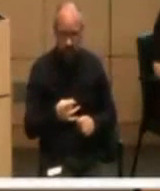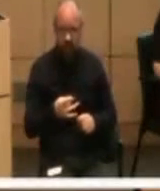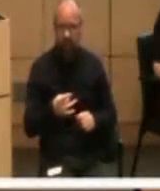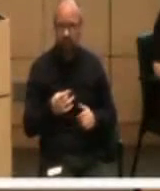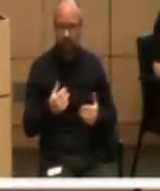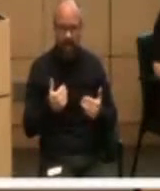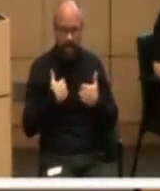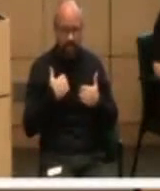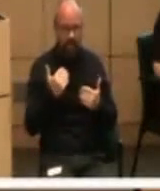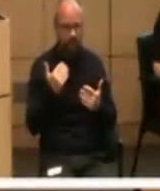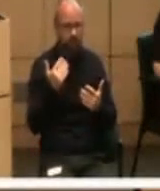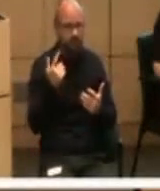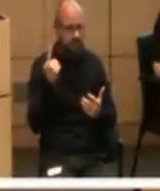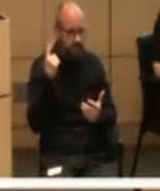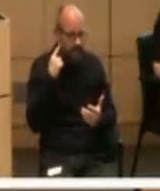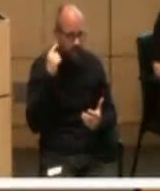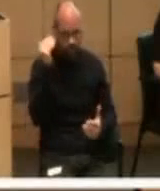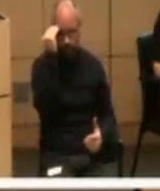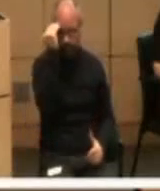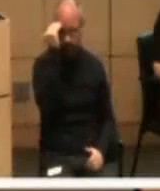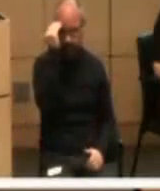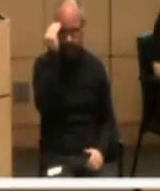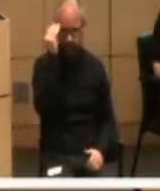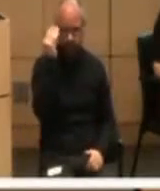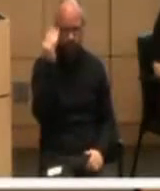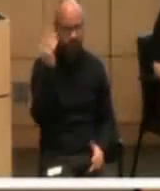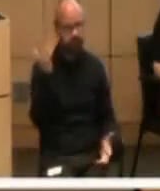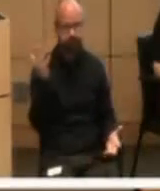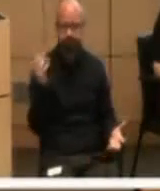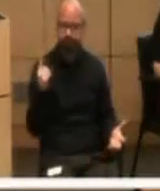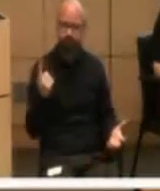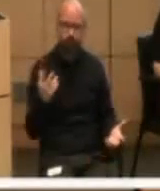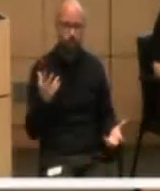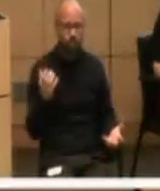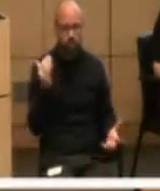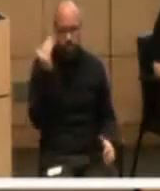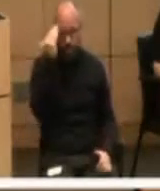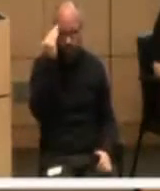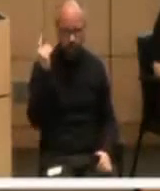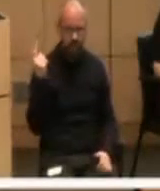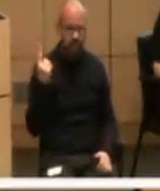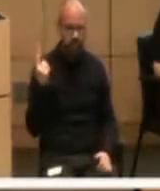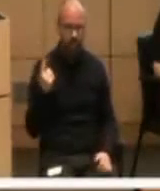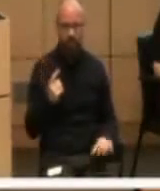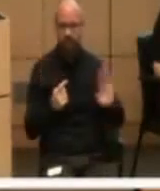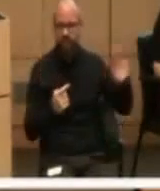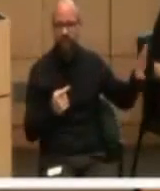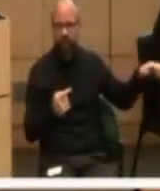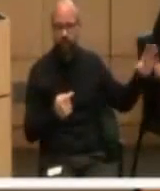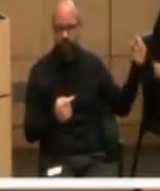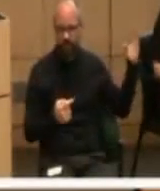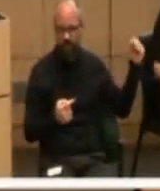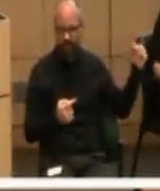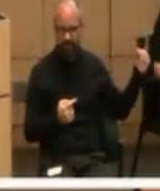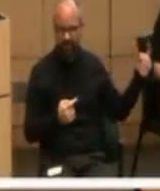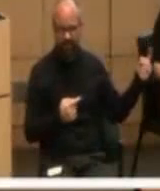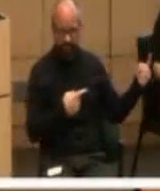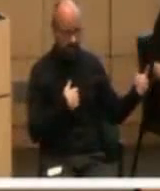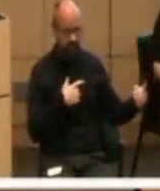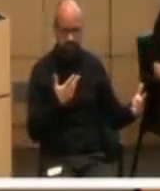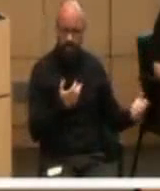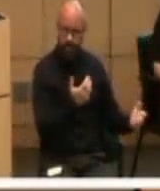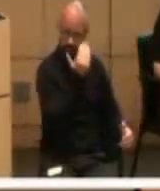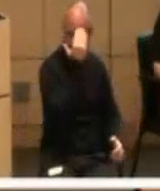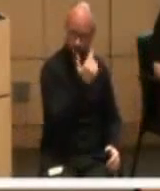awareness. Just, you know, a simple kind of mechanical, they want to know when someone on that side is talking to them. Is